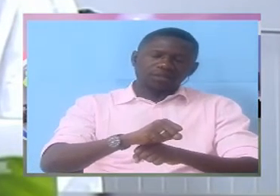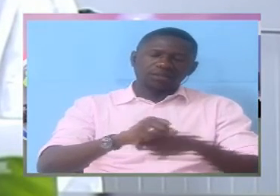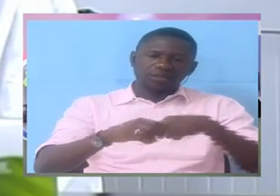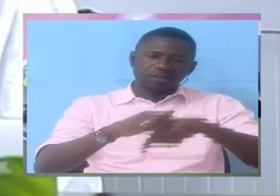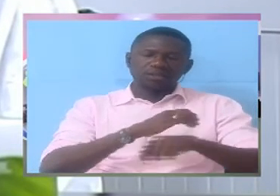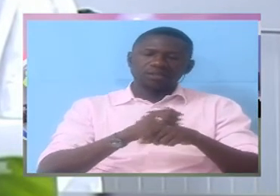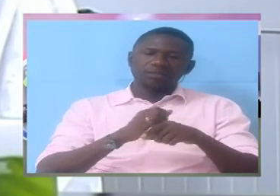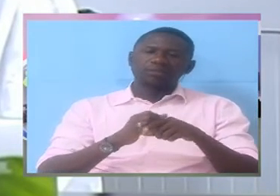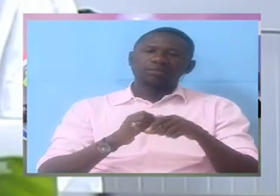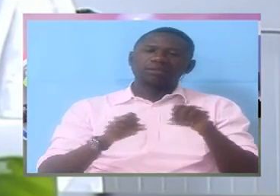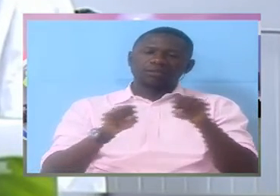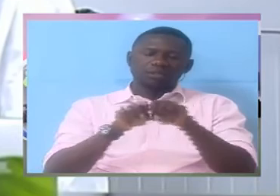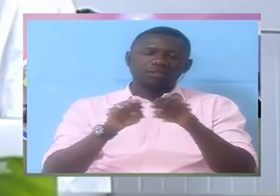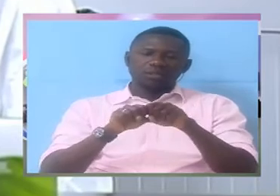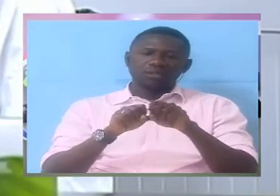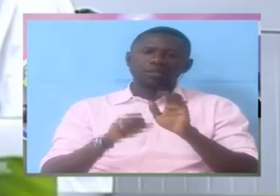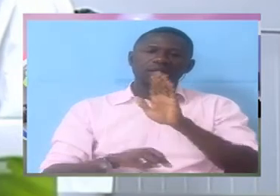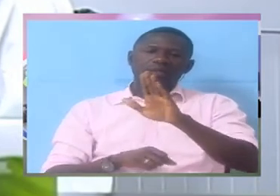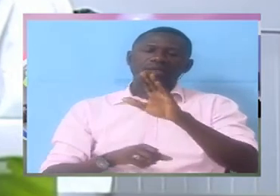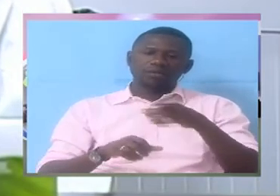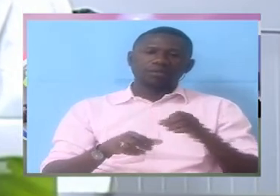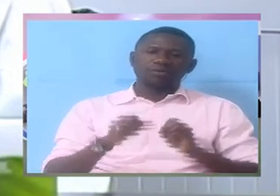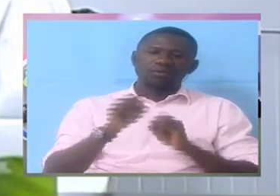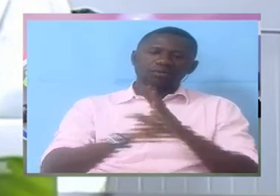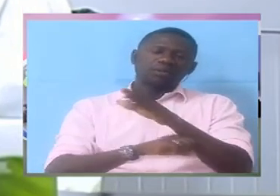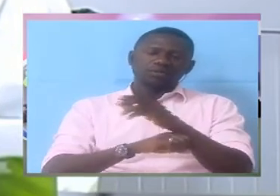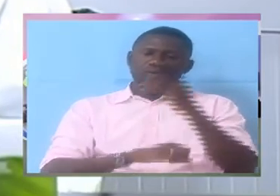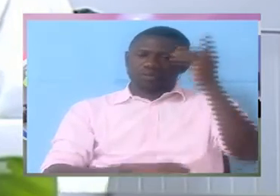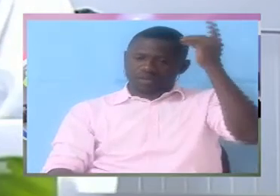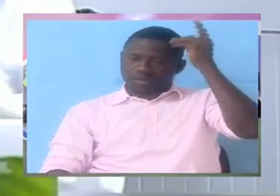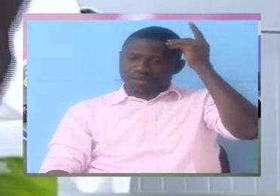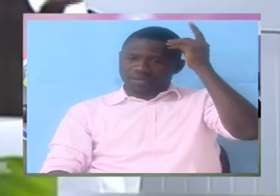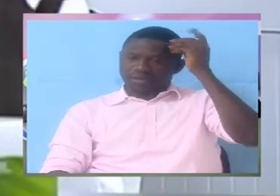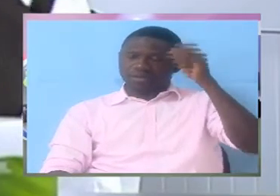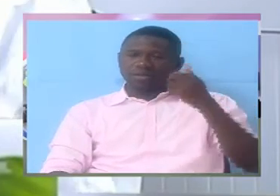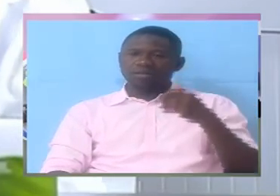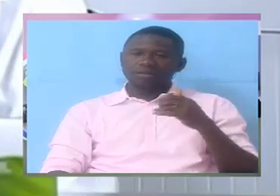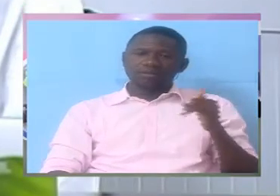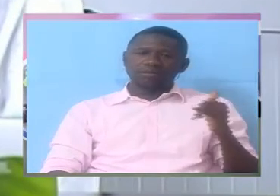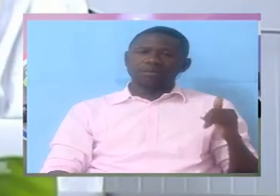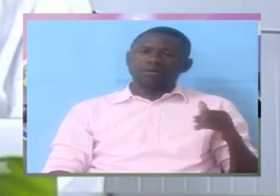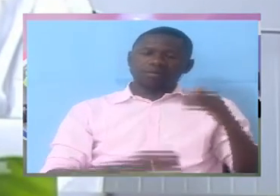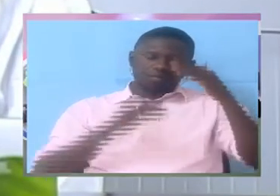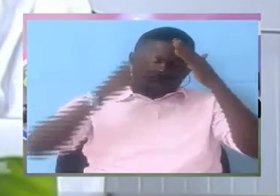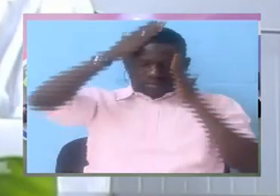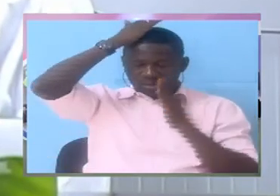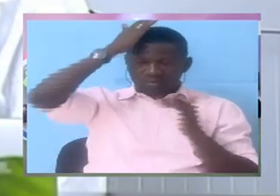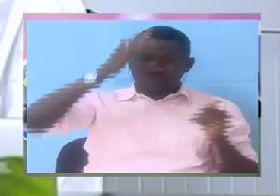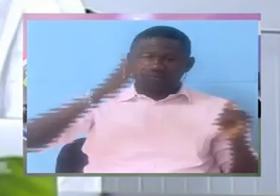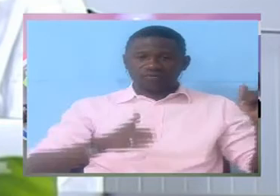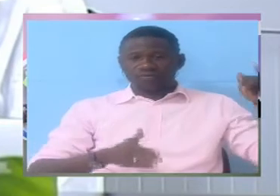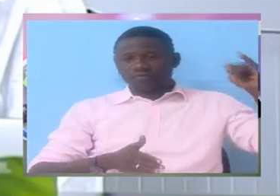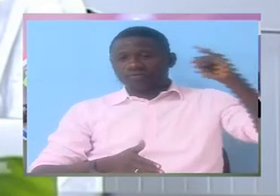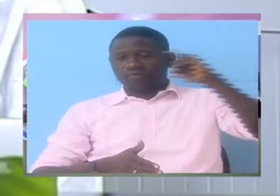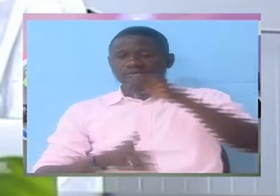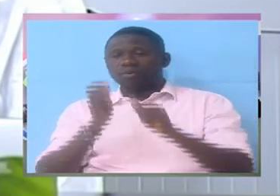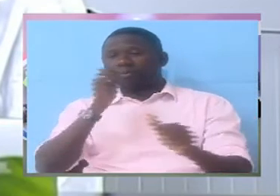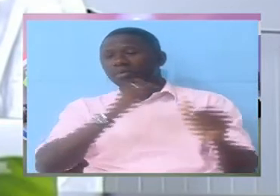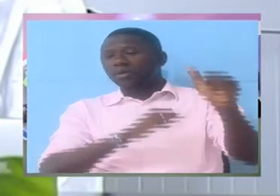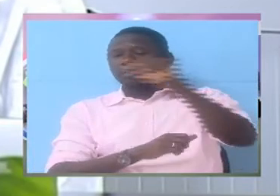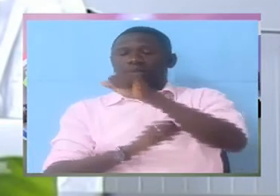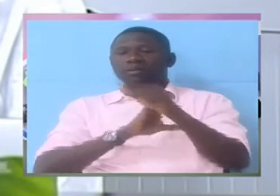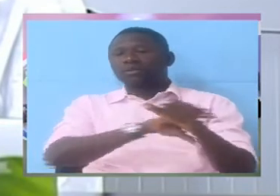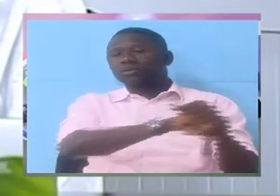lo inate ki Dakar and then the military air force brought them to Banjul international airport yo sojaro